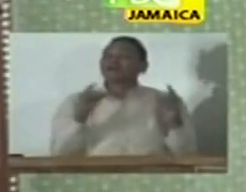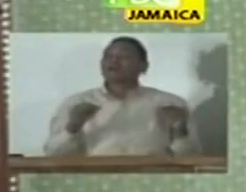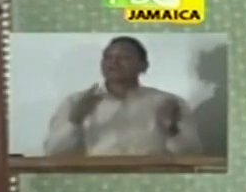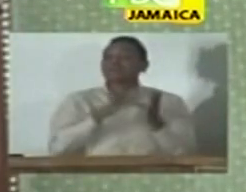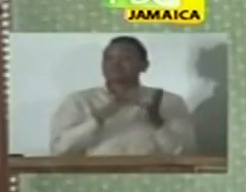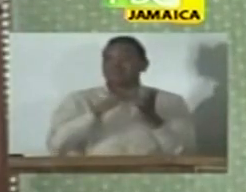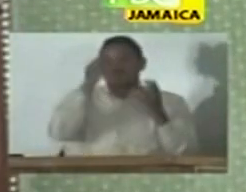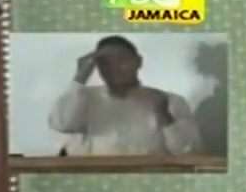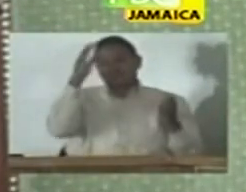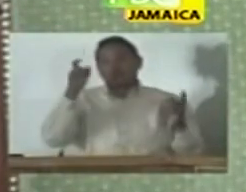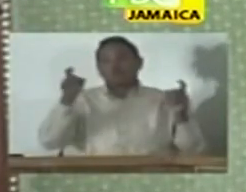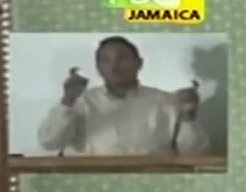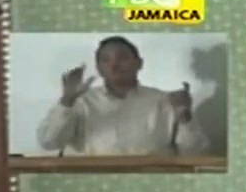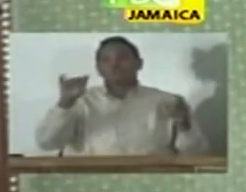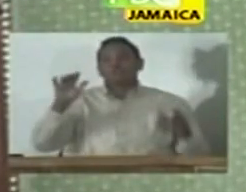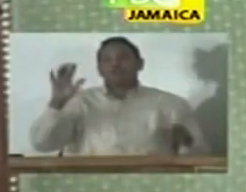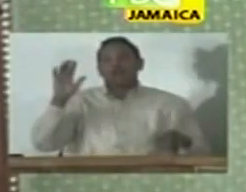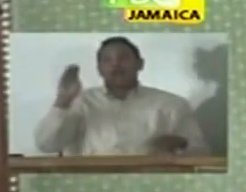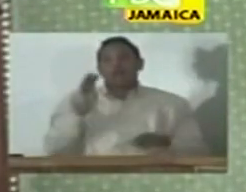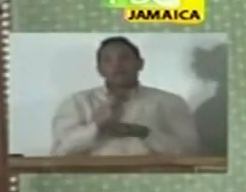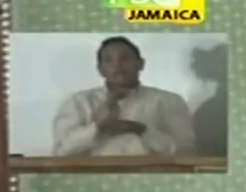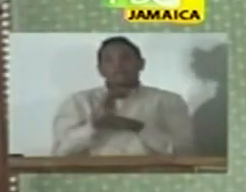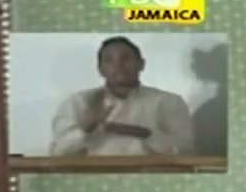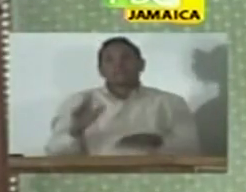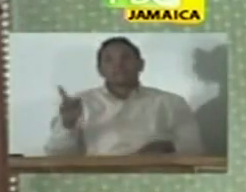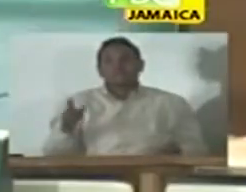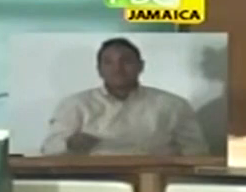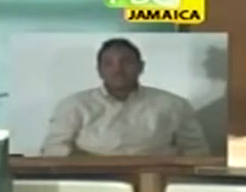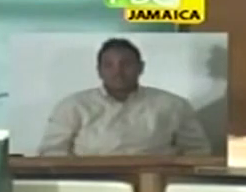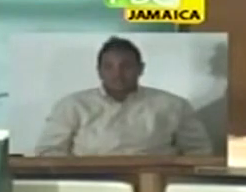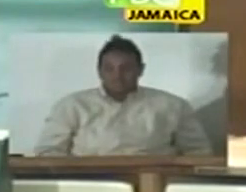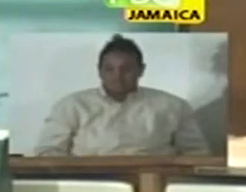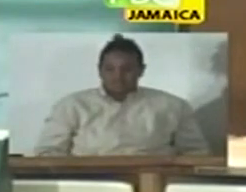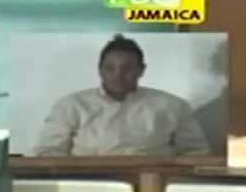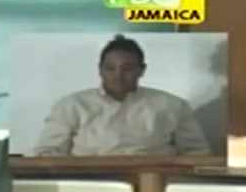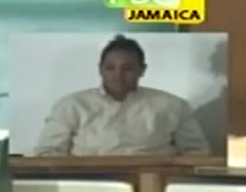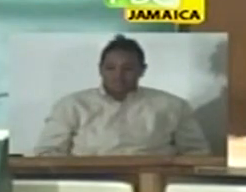Brown, come on. I think, Mr. President, a point of order. I think